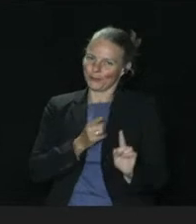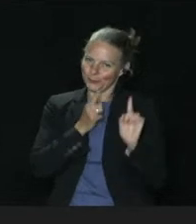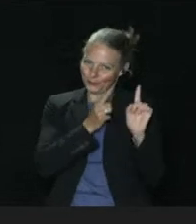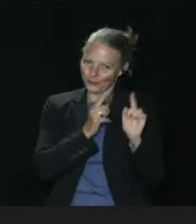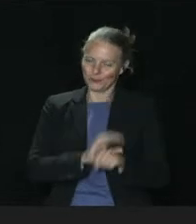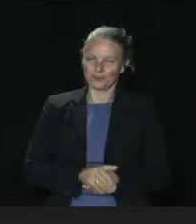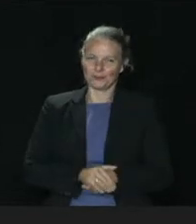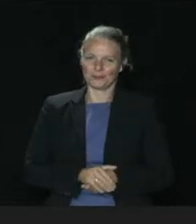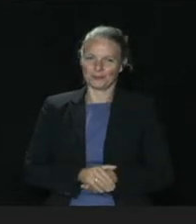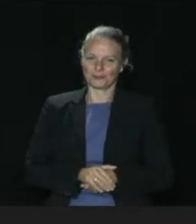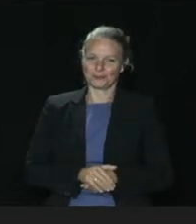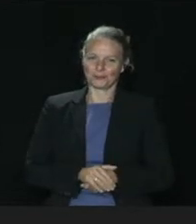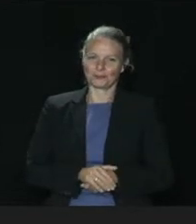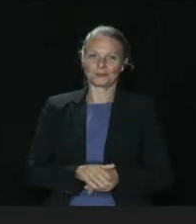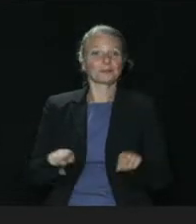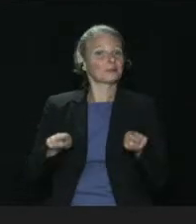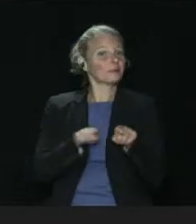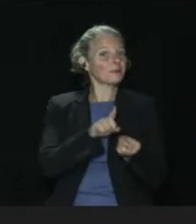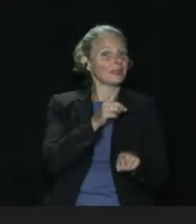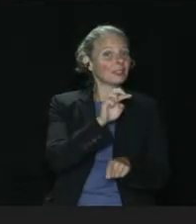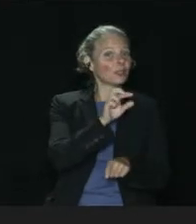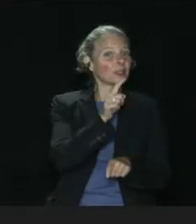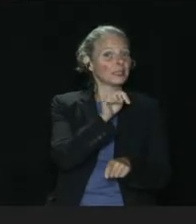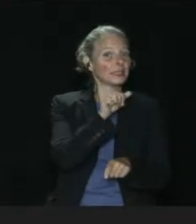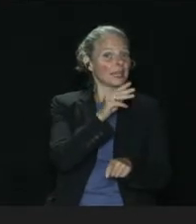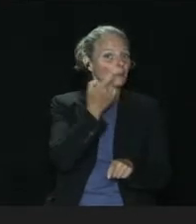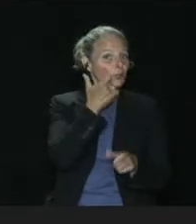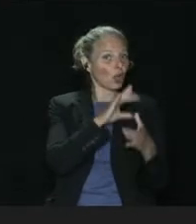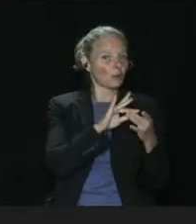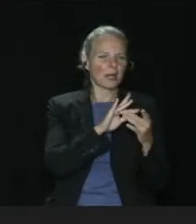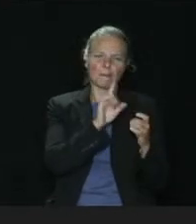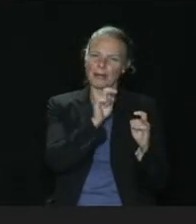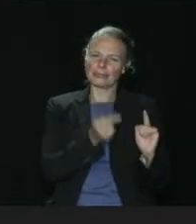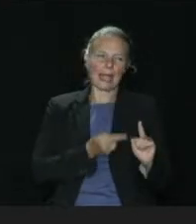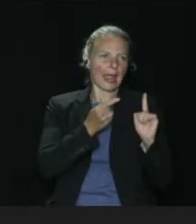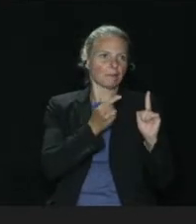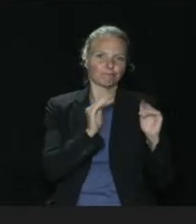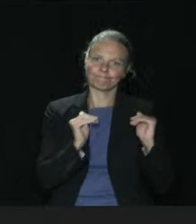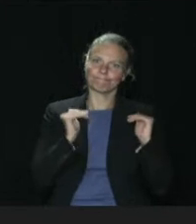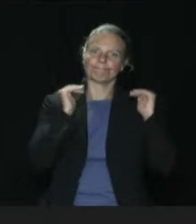As Dr. Tam says, let's shoot for the stars, and we're going to keep doing that.